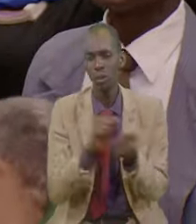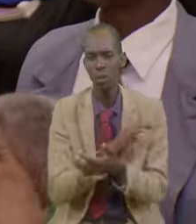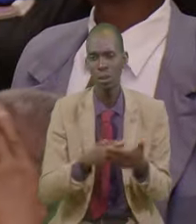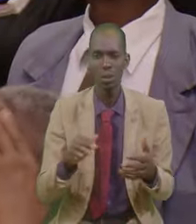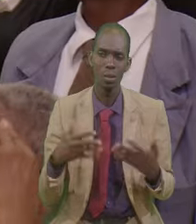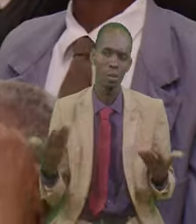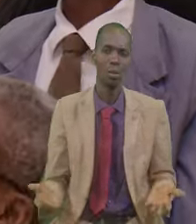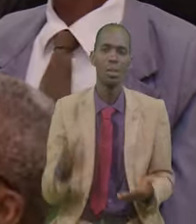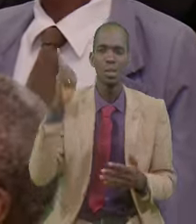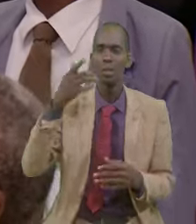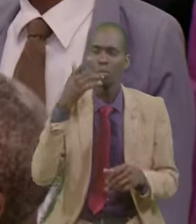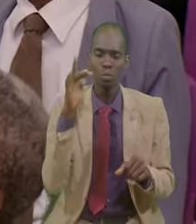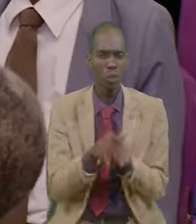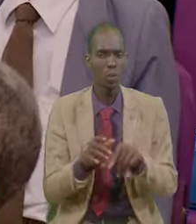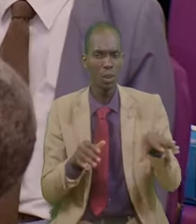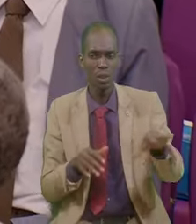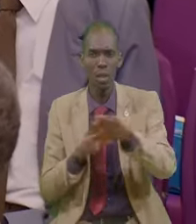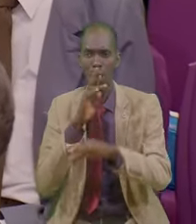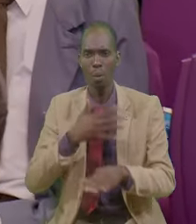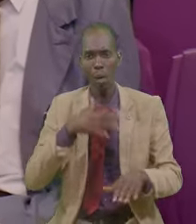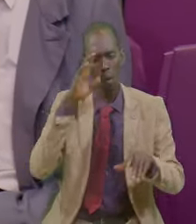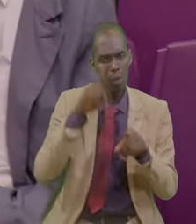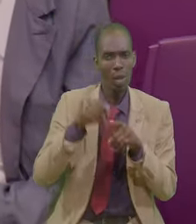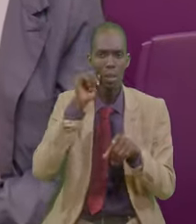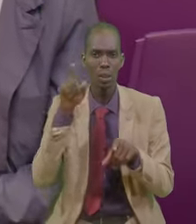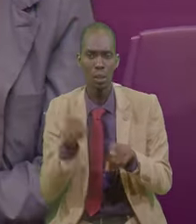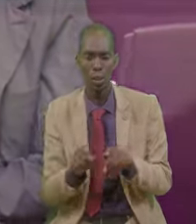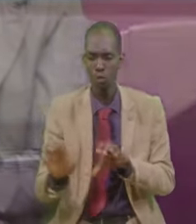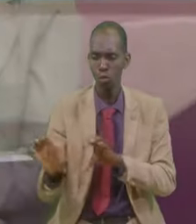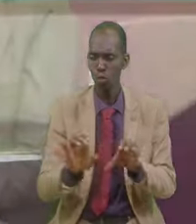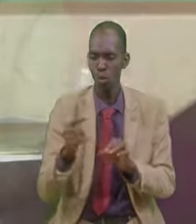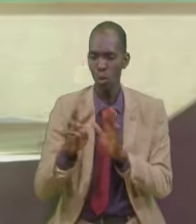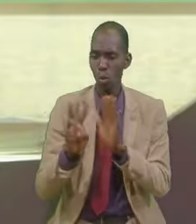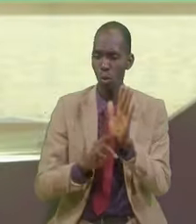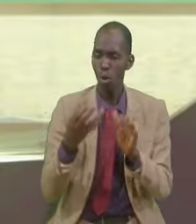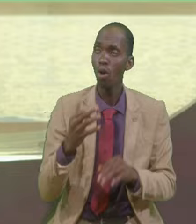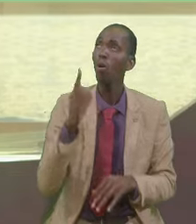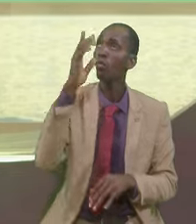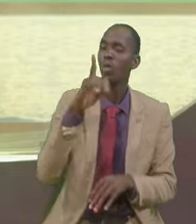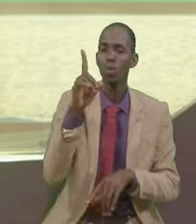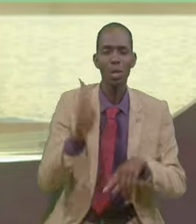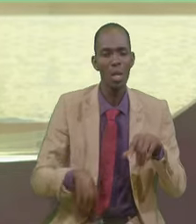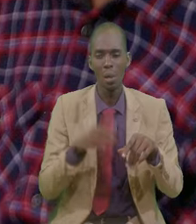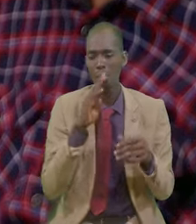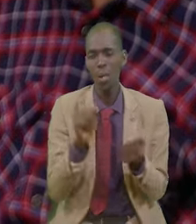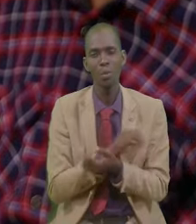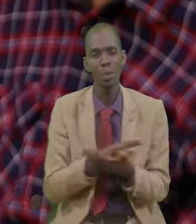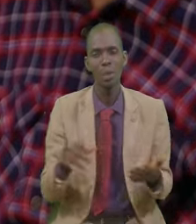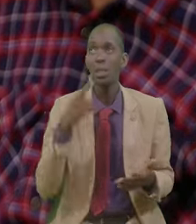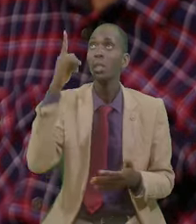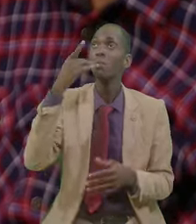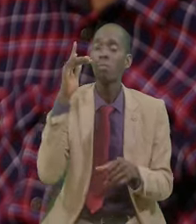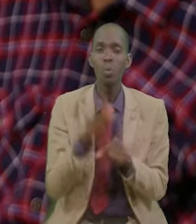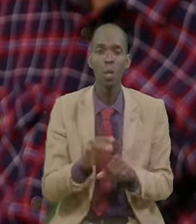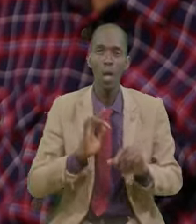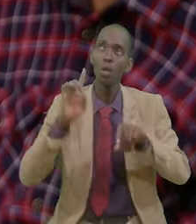said, these are my brothers, my sisters, and my mother, doing the will of God. You cannot perish. He says, I go to prepare a place for you. If